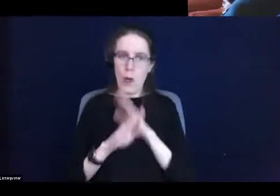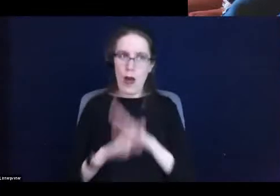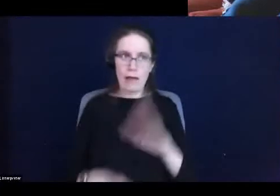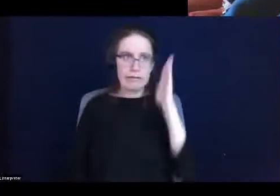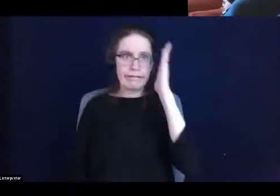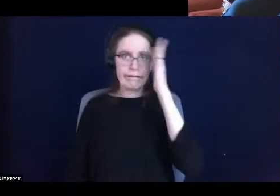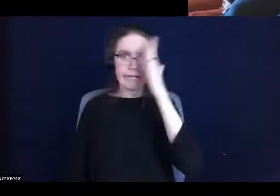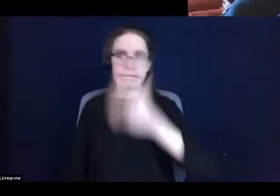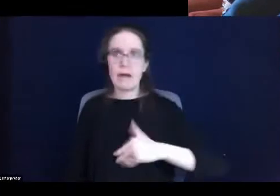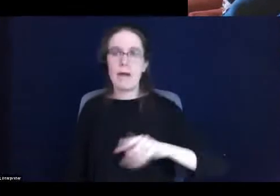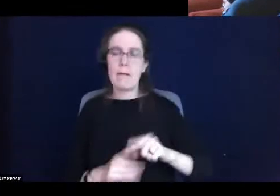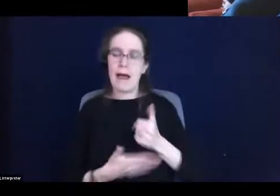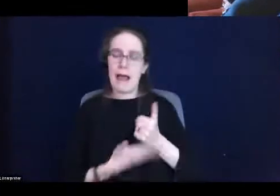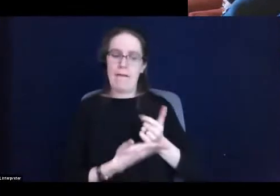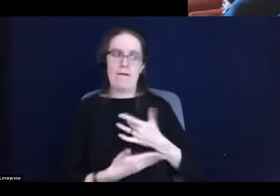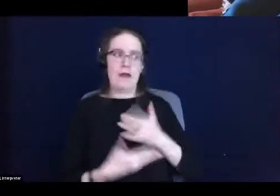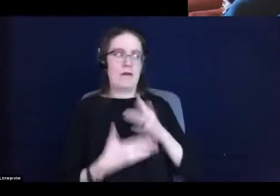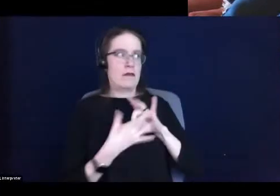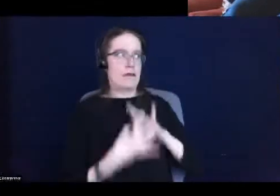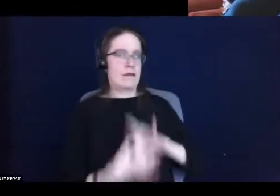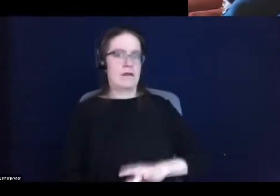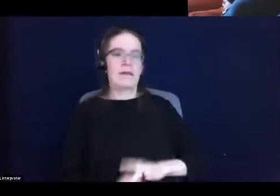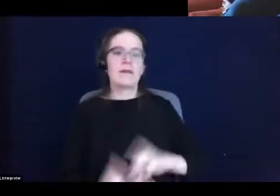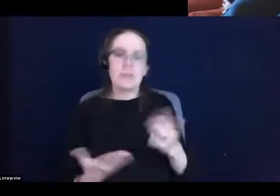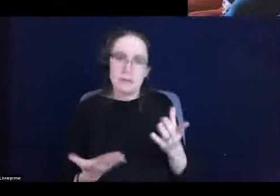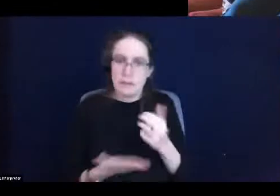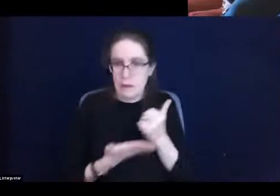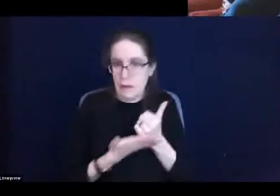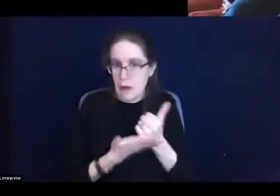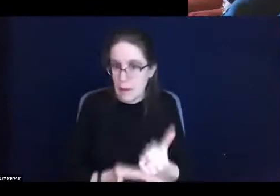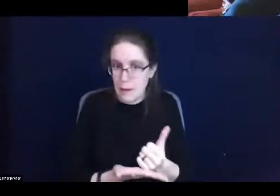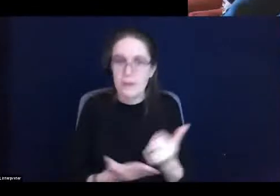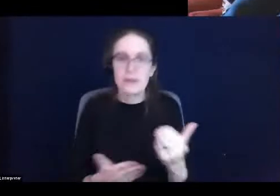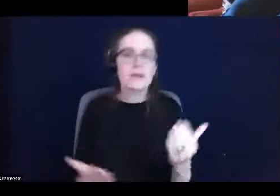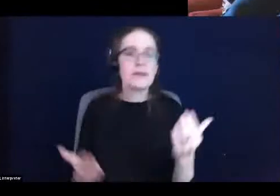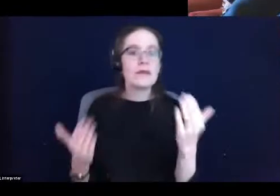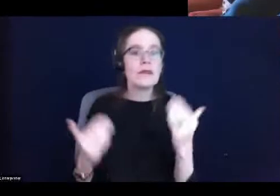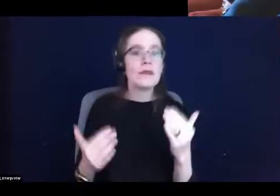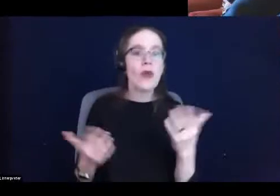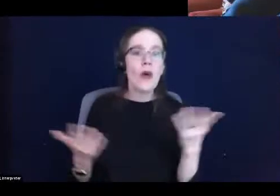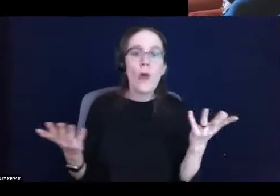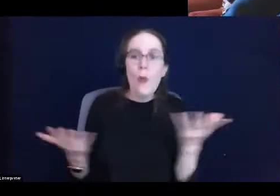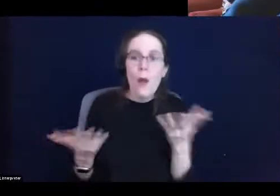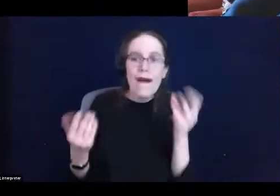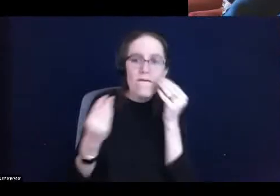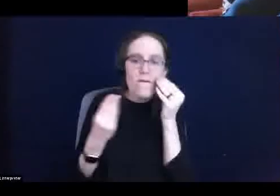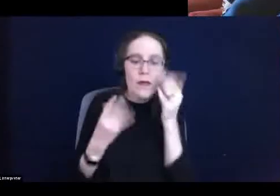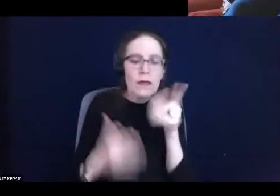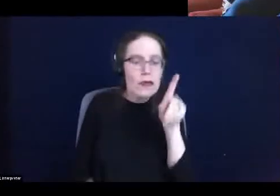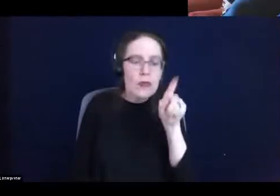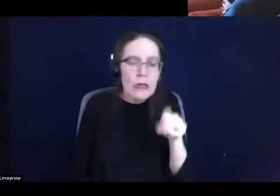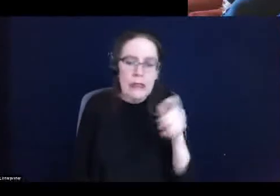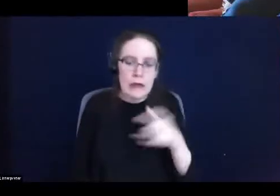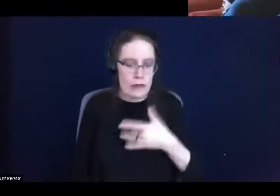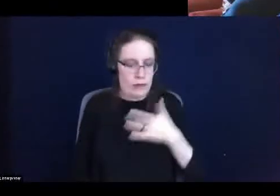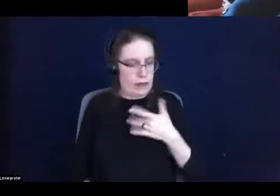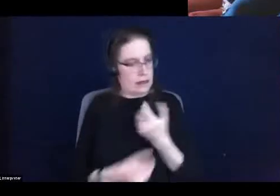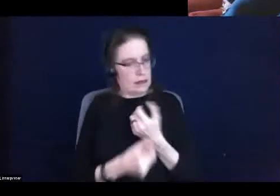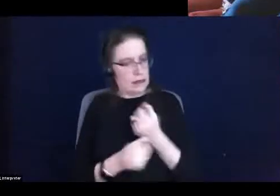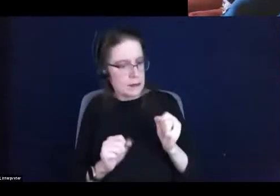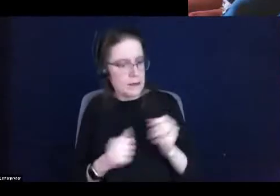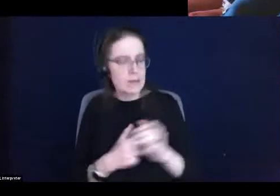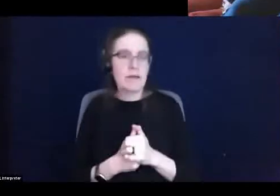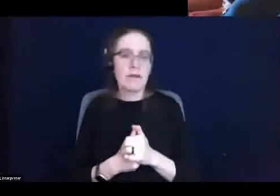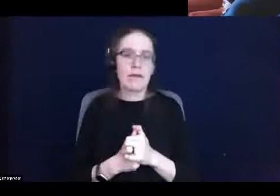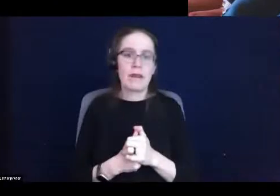helpful. What information do you need to feel safe? How is that affected by